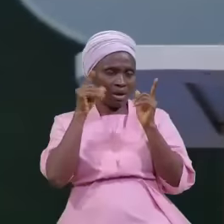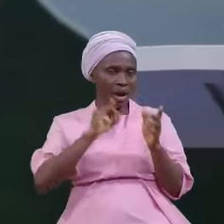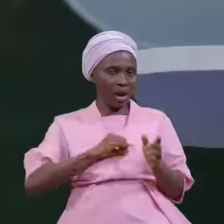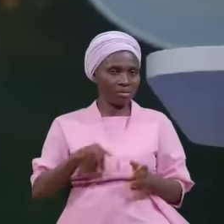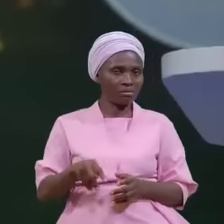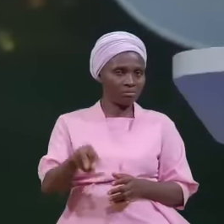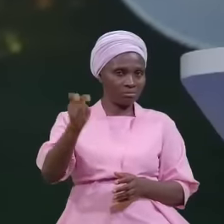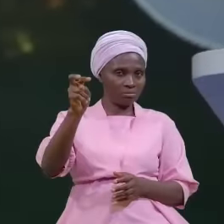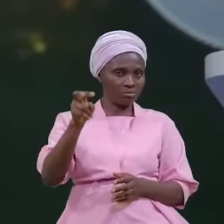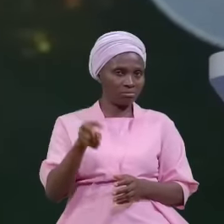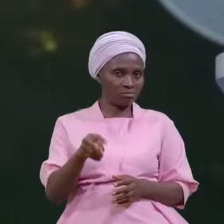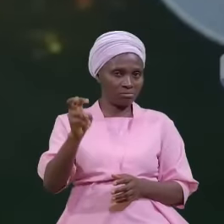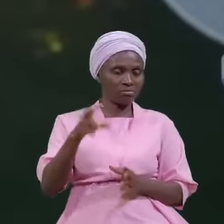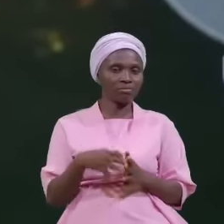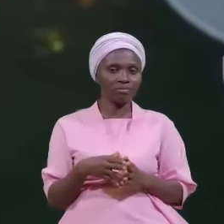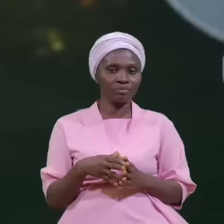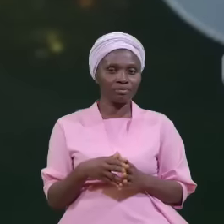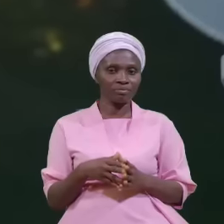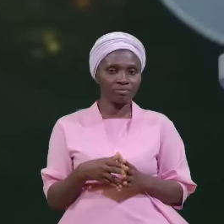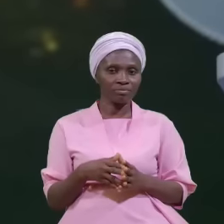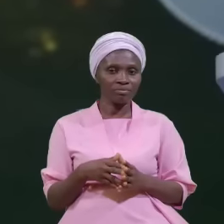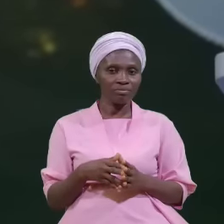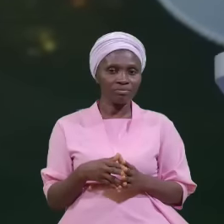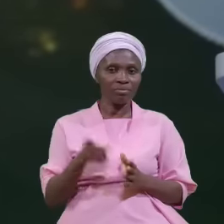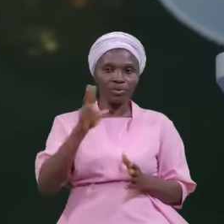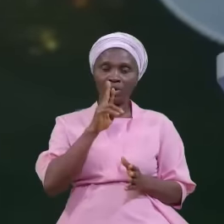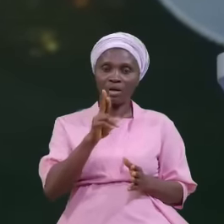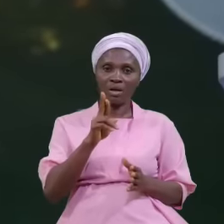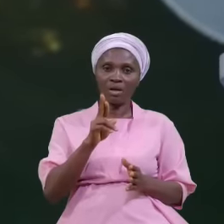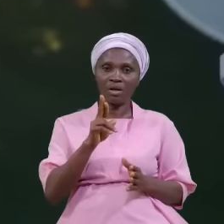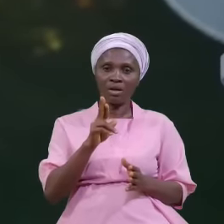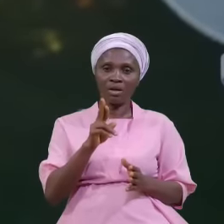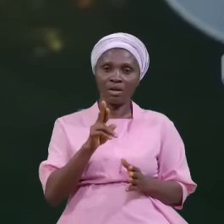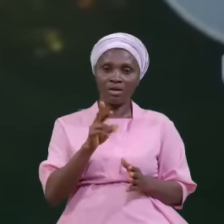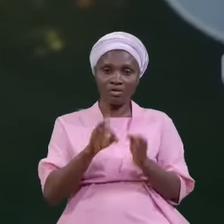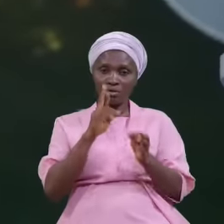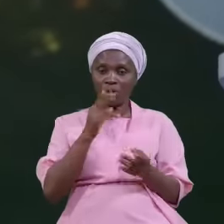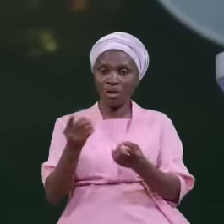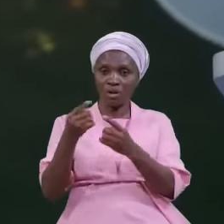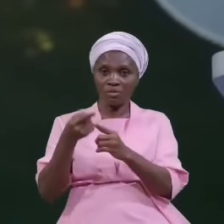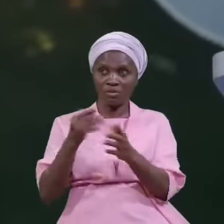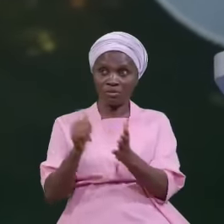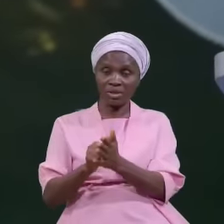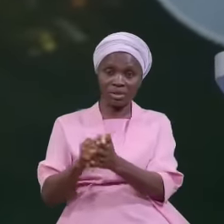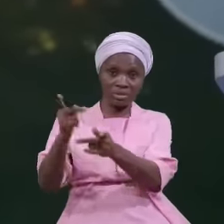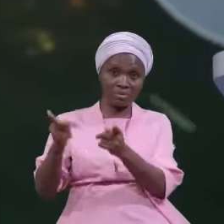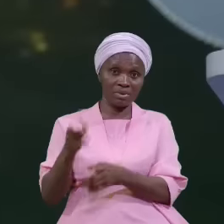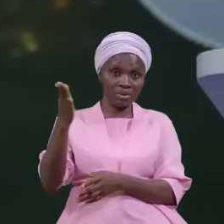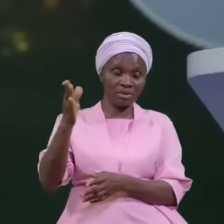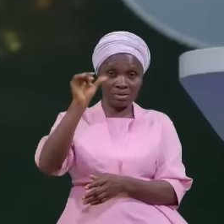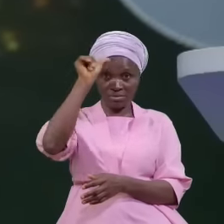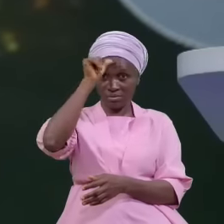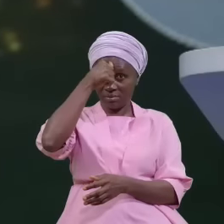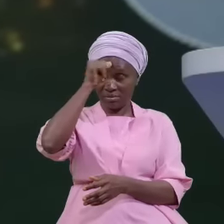transit. You are coming from that place in India, and then you come to